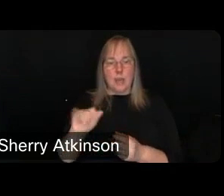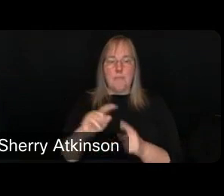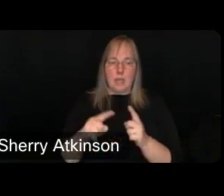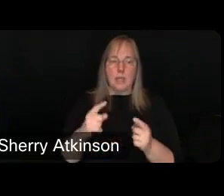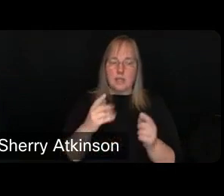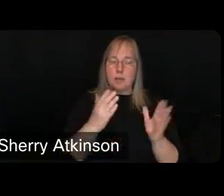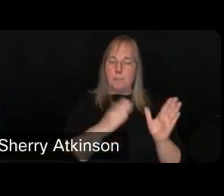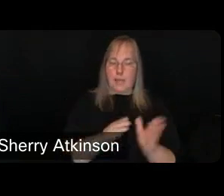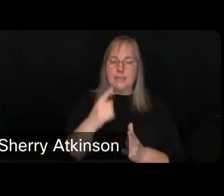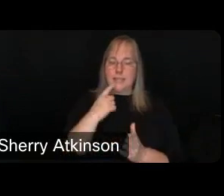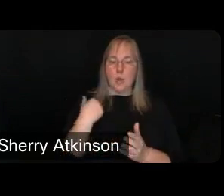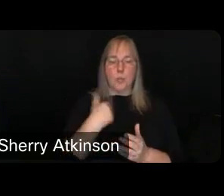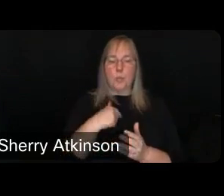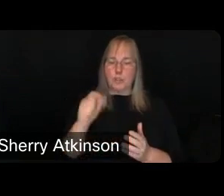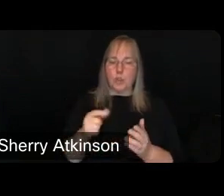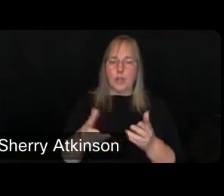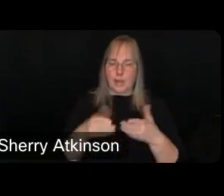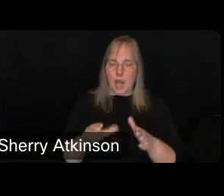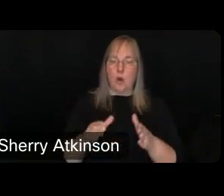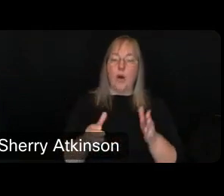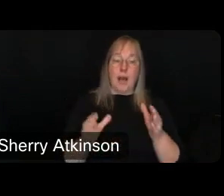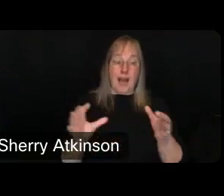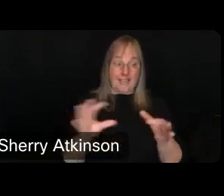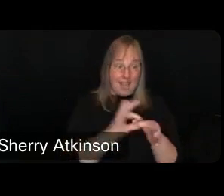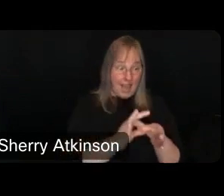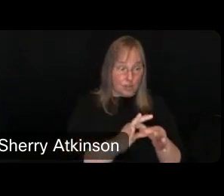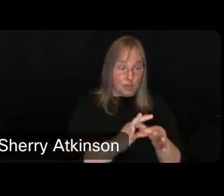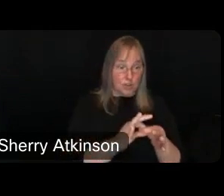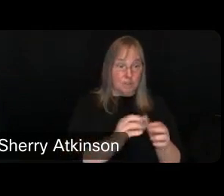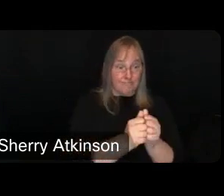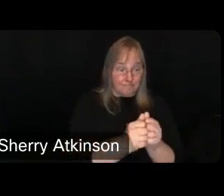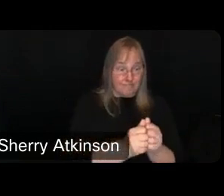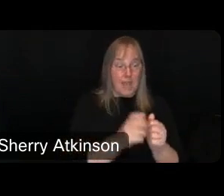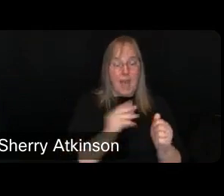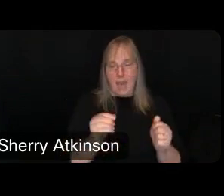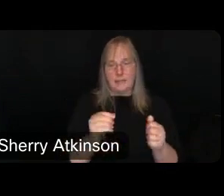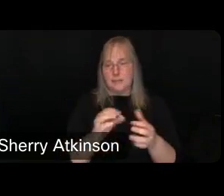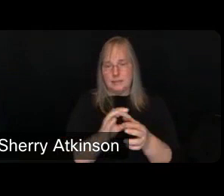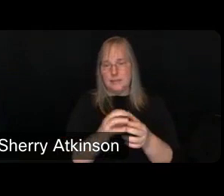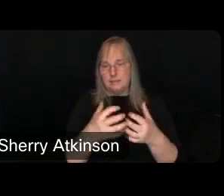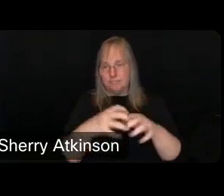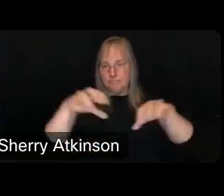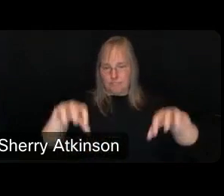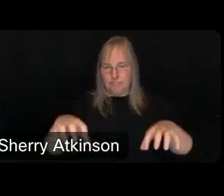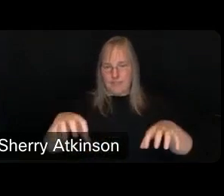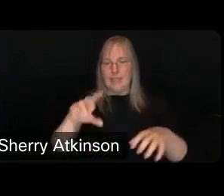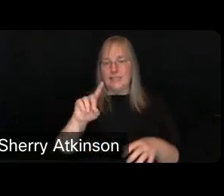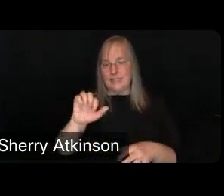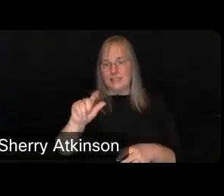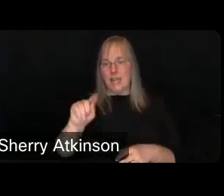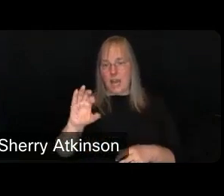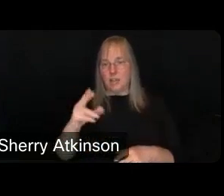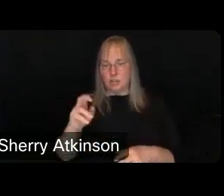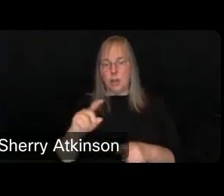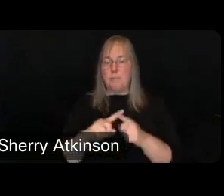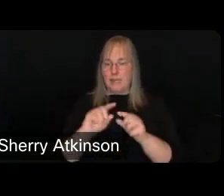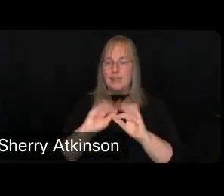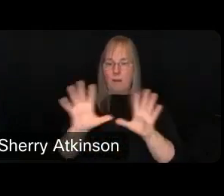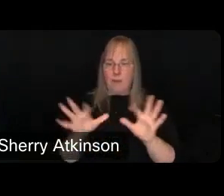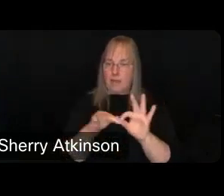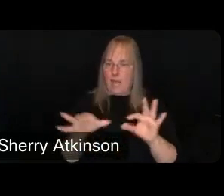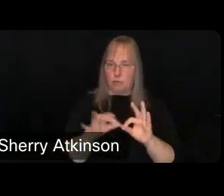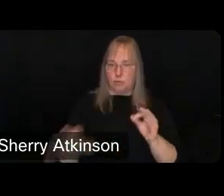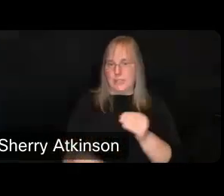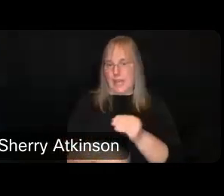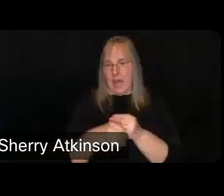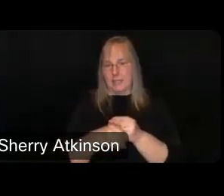units throughout the county. However, there was specific language through the amendment process, clarifying language that was added,